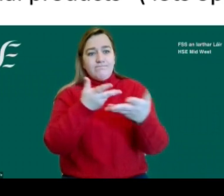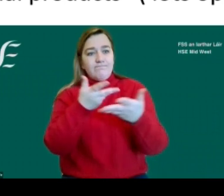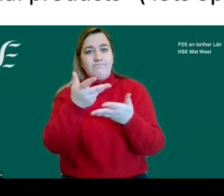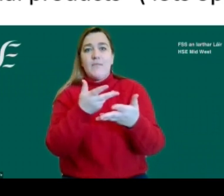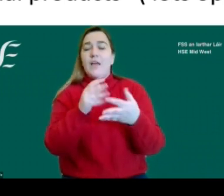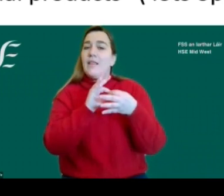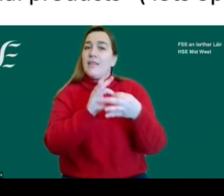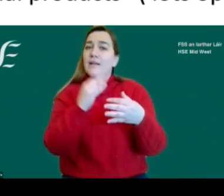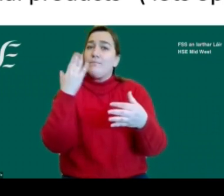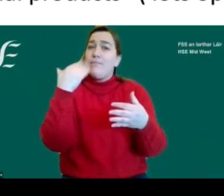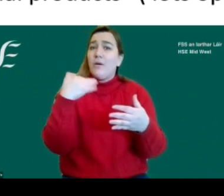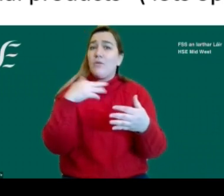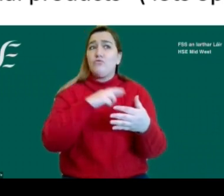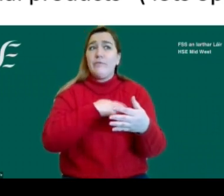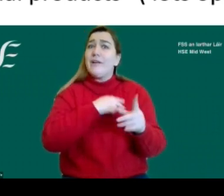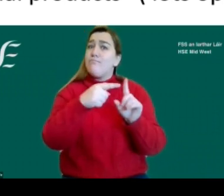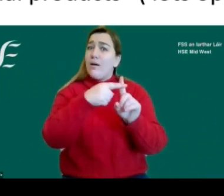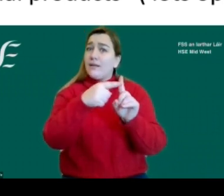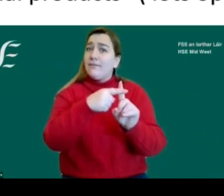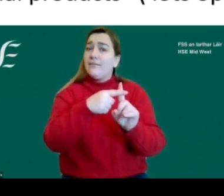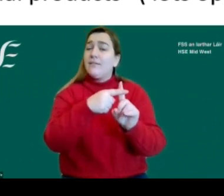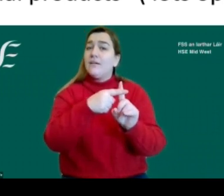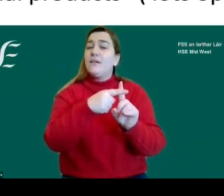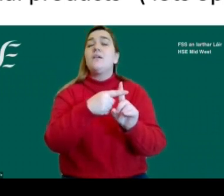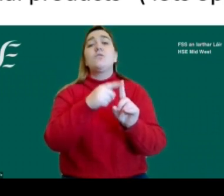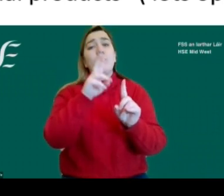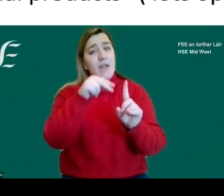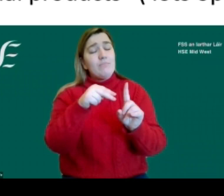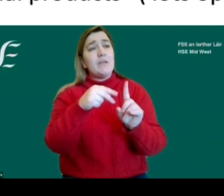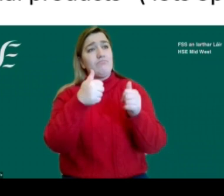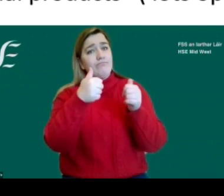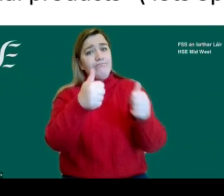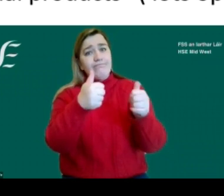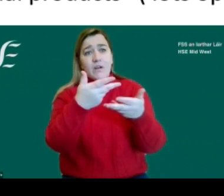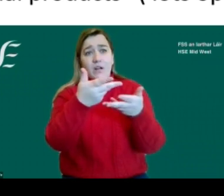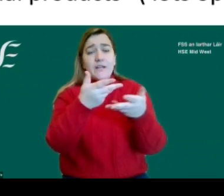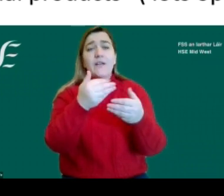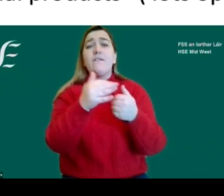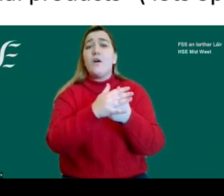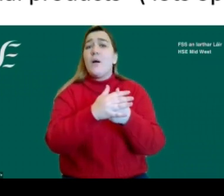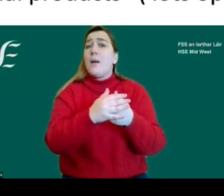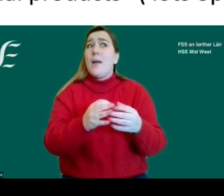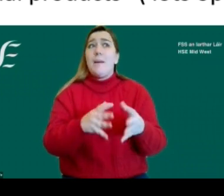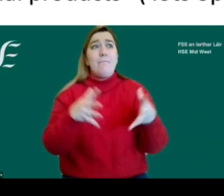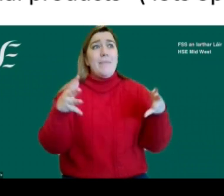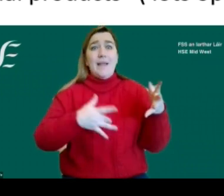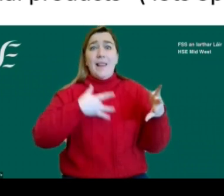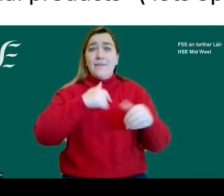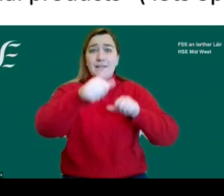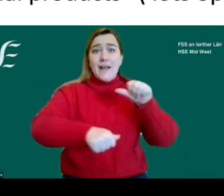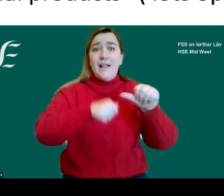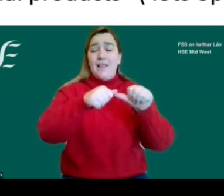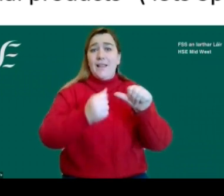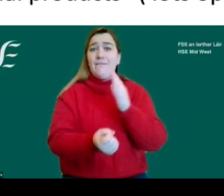consultations around menopause are actually very, very positive. So it can be a very positive consultation for a major life cycling event. But women, when you come